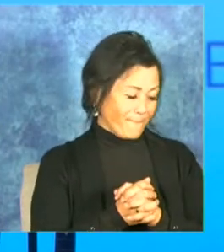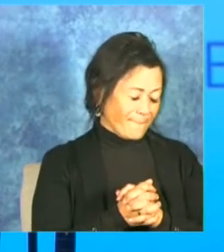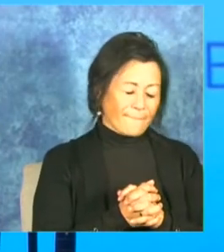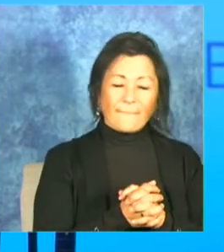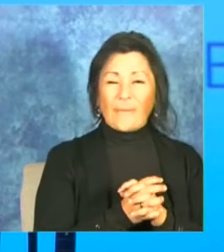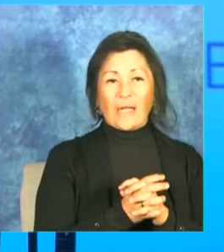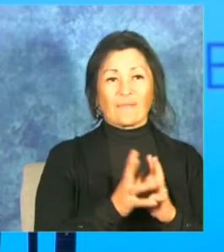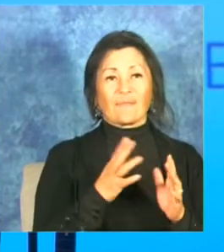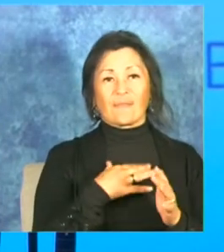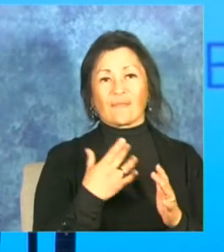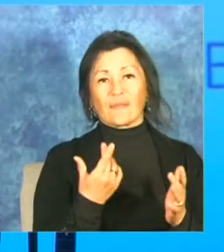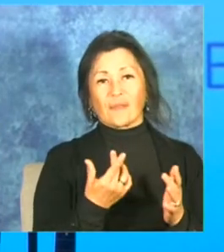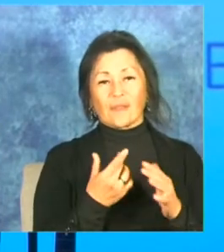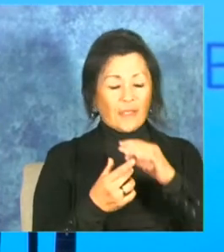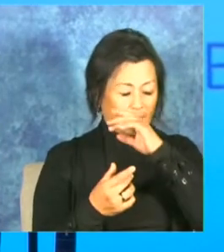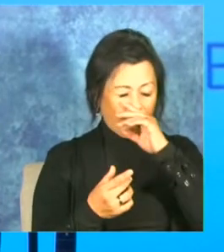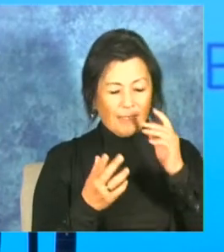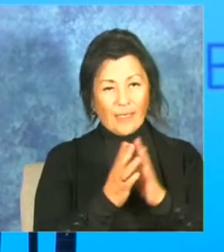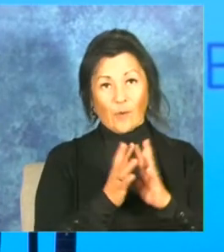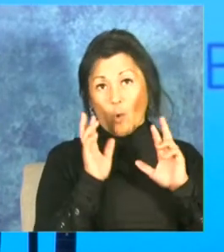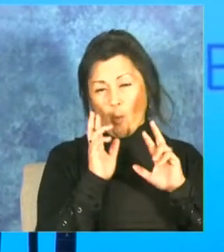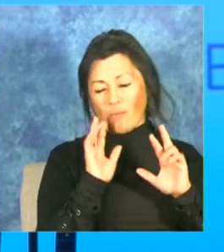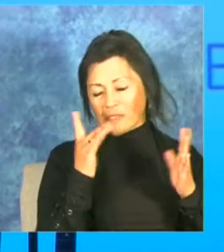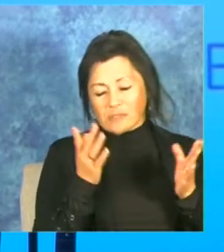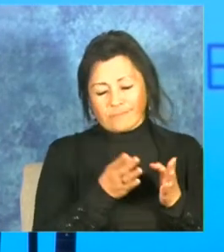As a general practice, I would certainly hope.